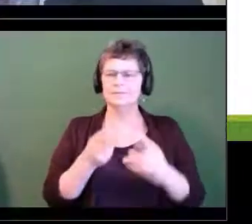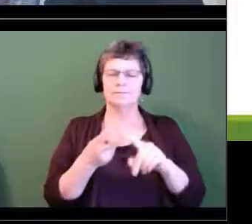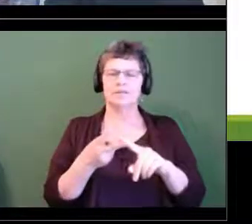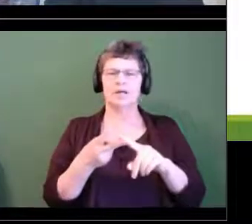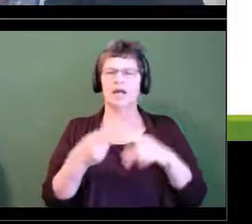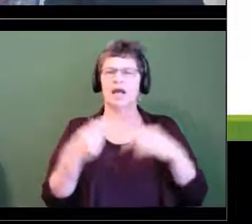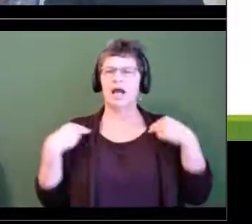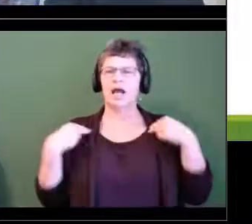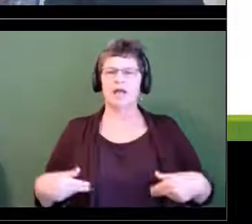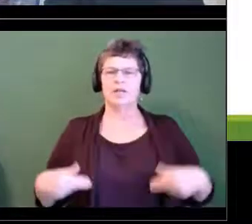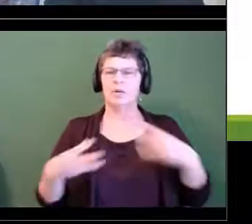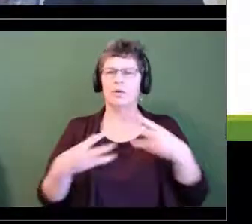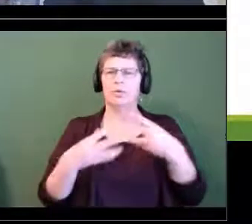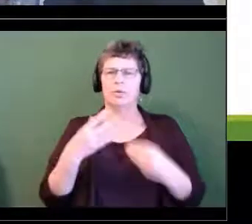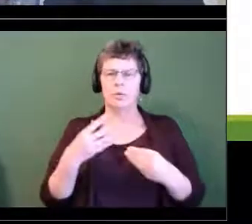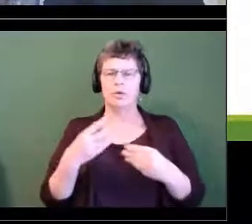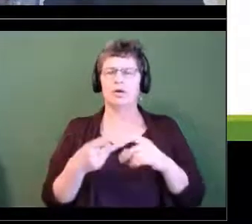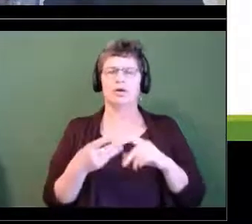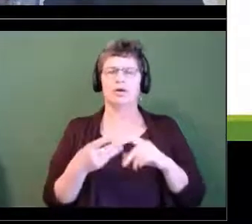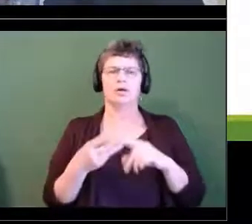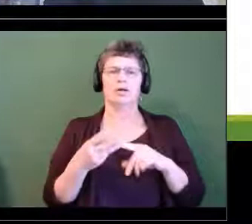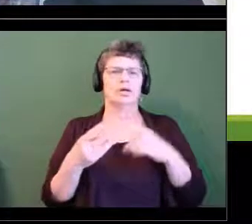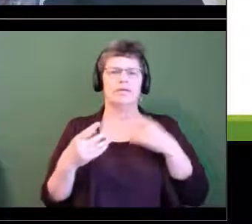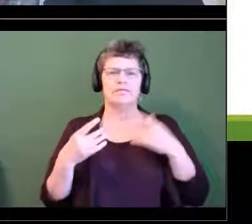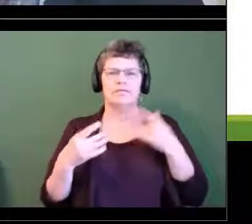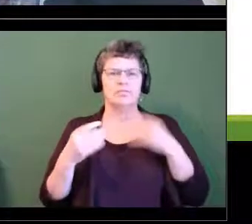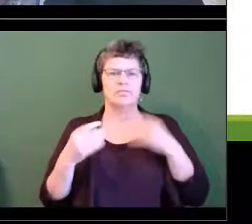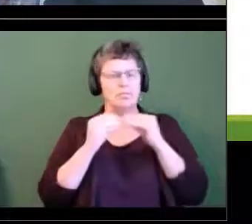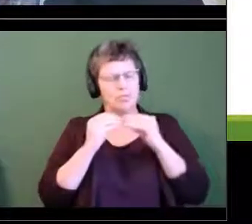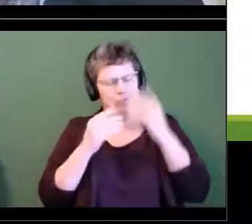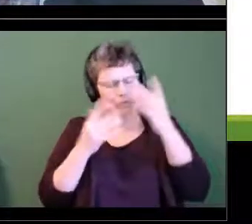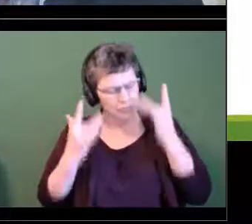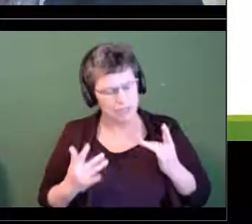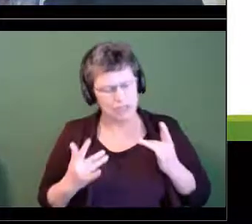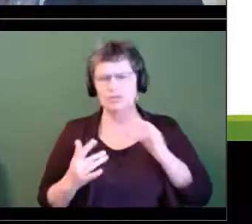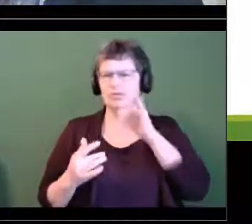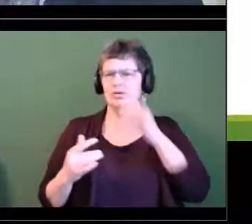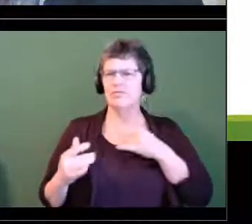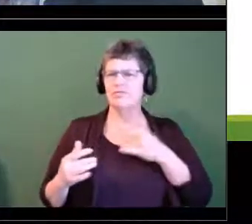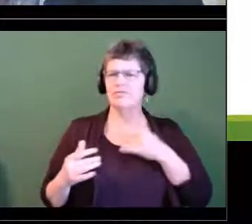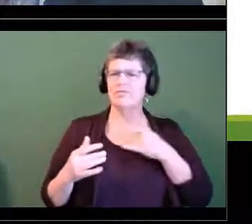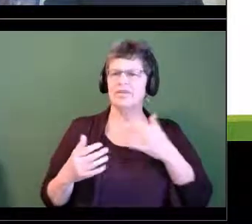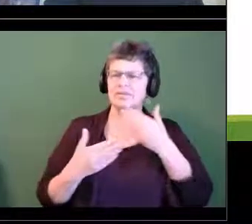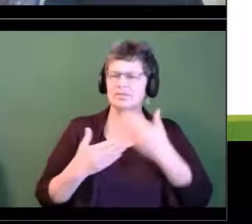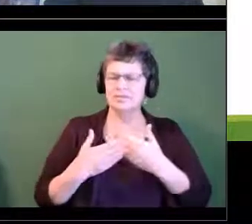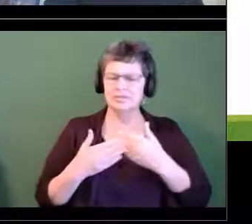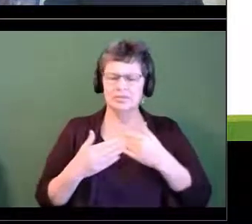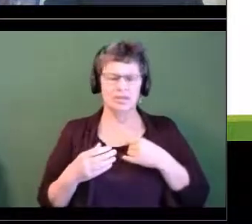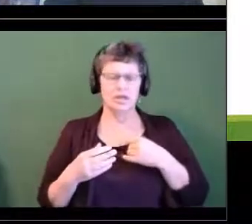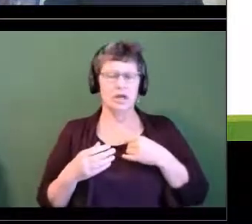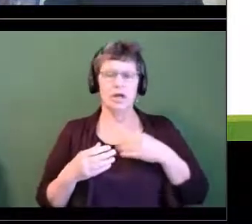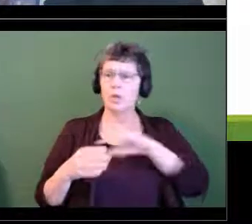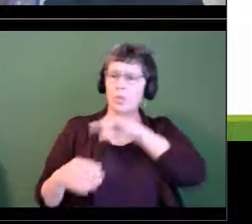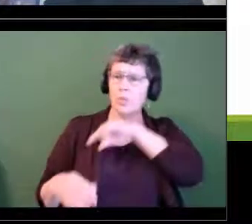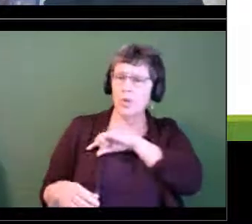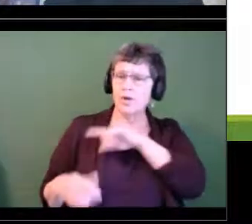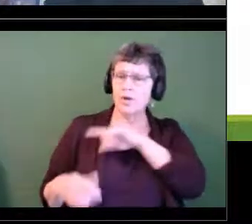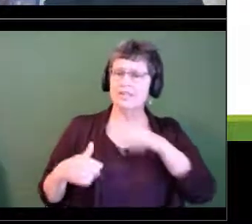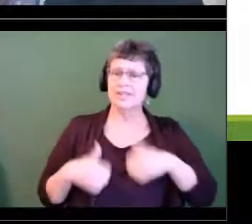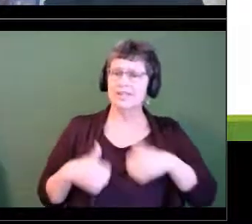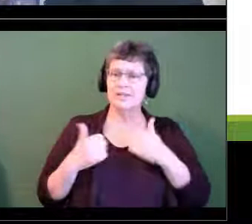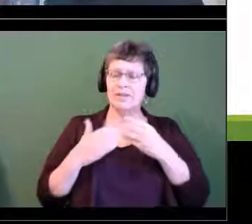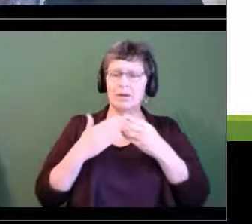a reduced sense of well-being, more depression, reduced quality of life, poor emotional and mental